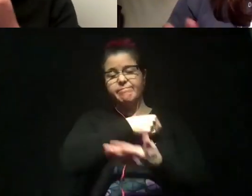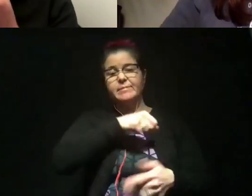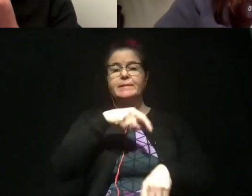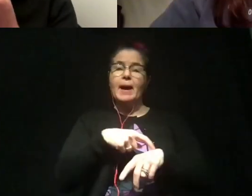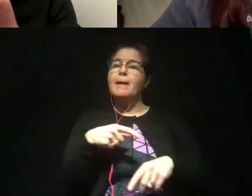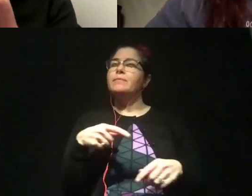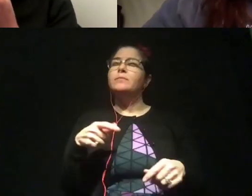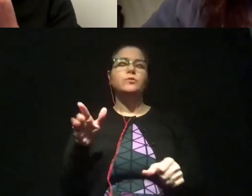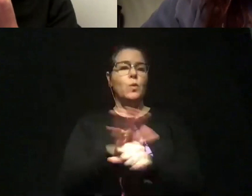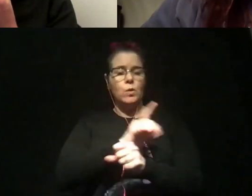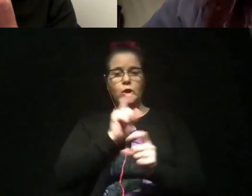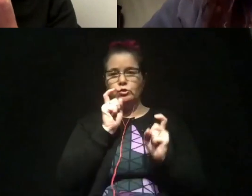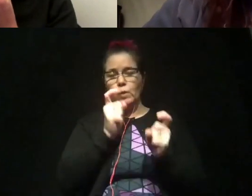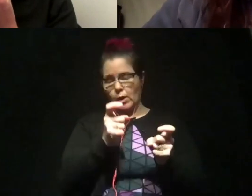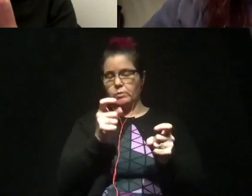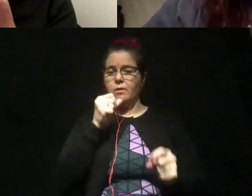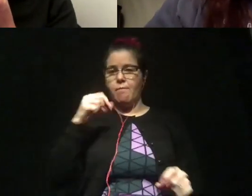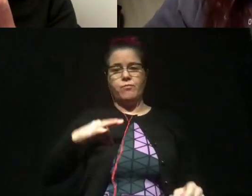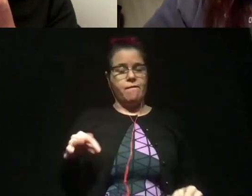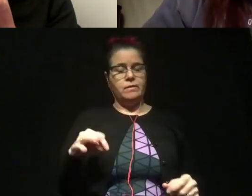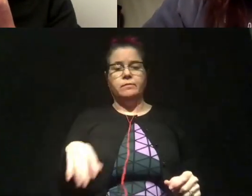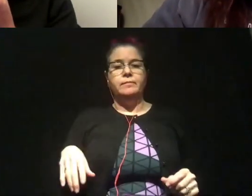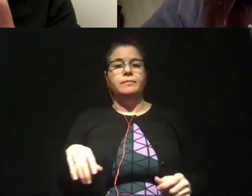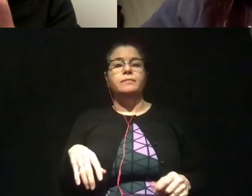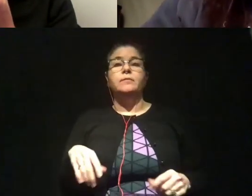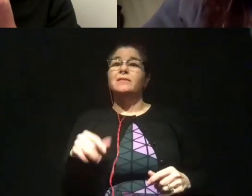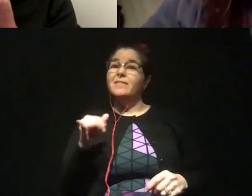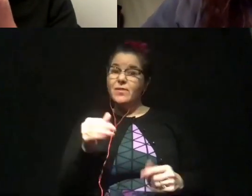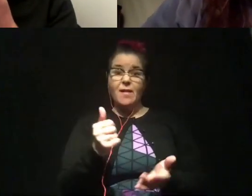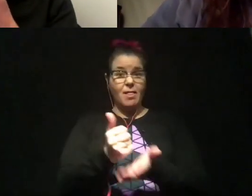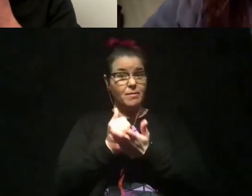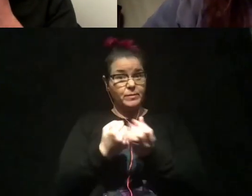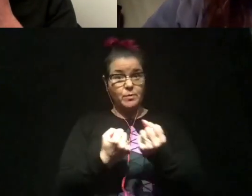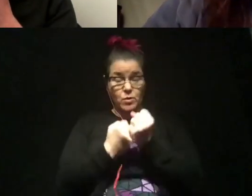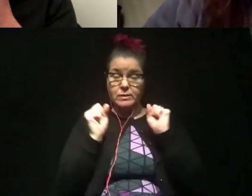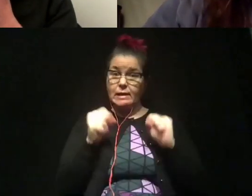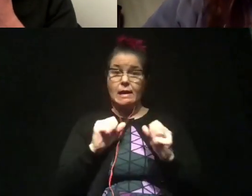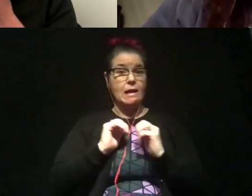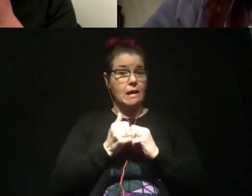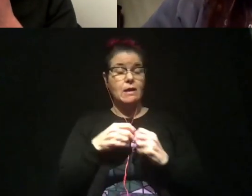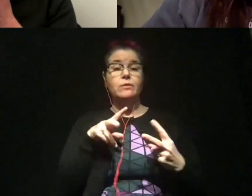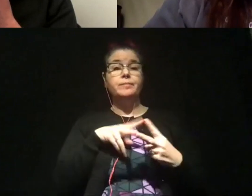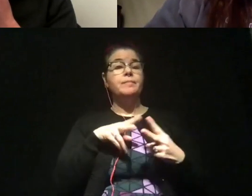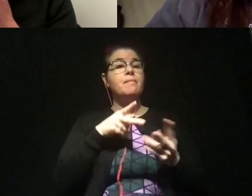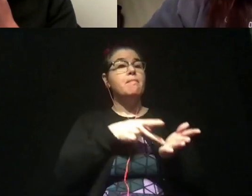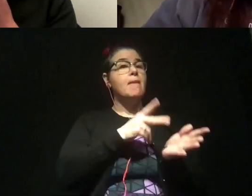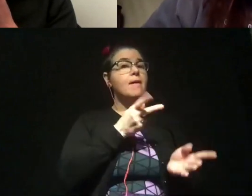totally donation-driven nonprofit. And so if you can help support us, you can do that at